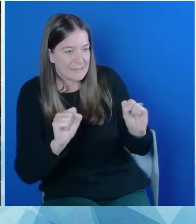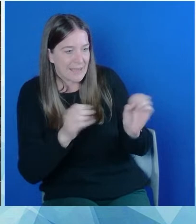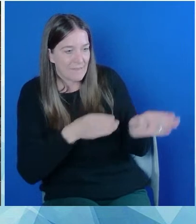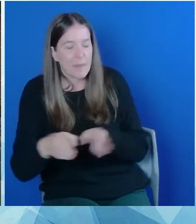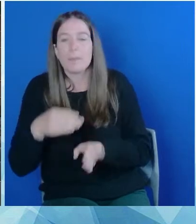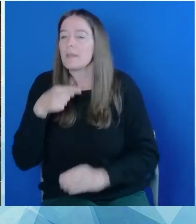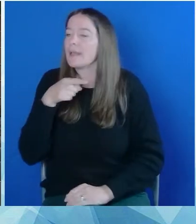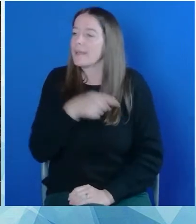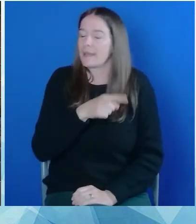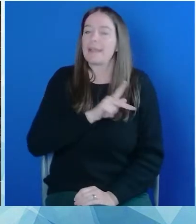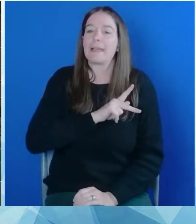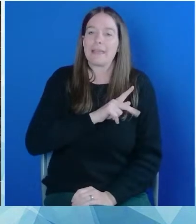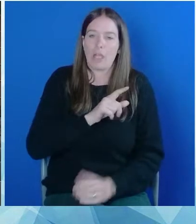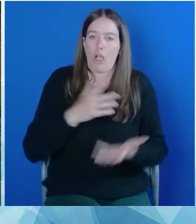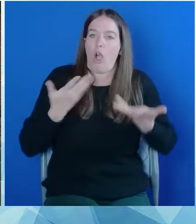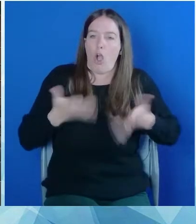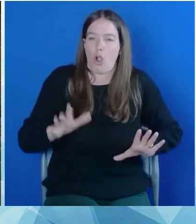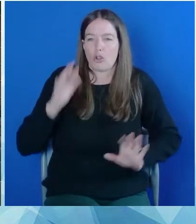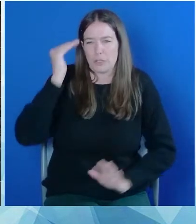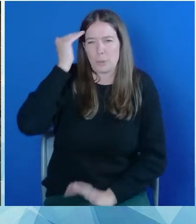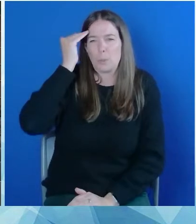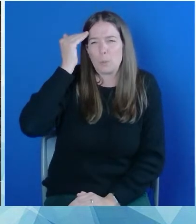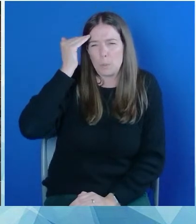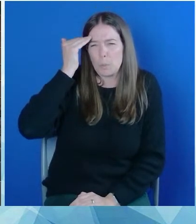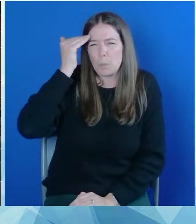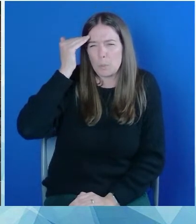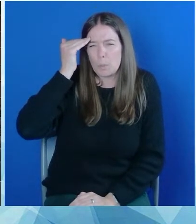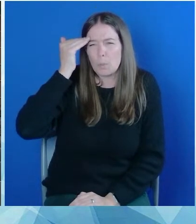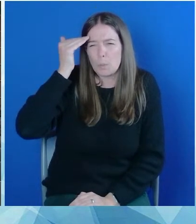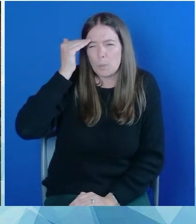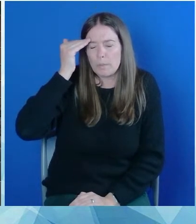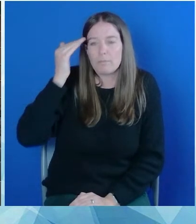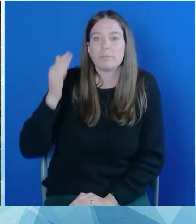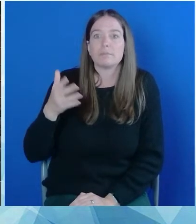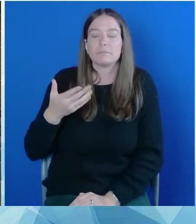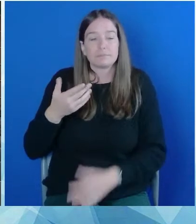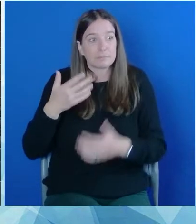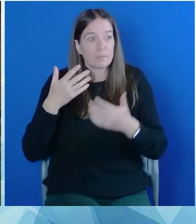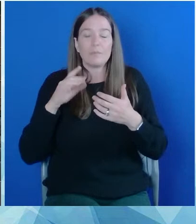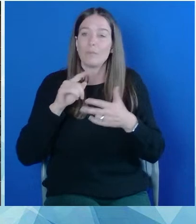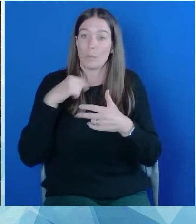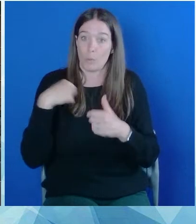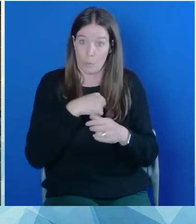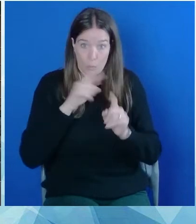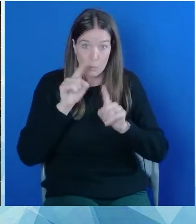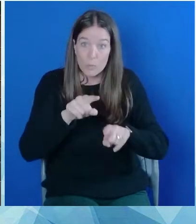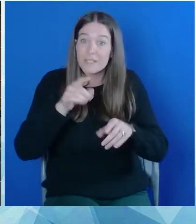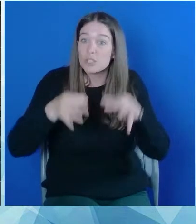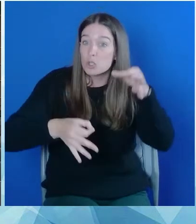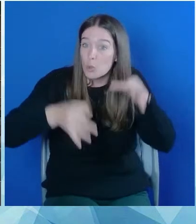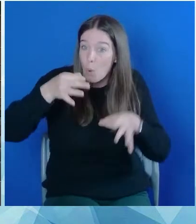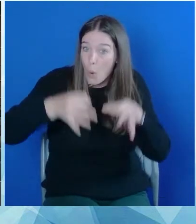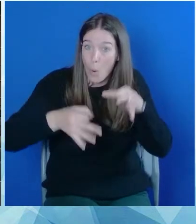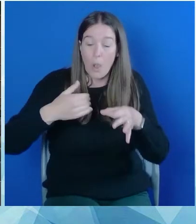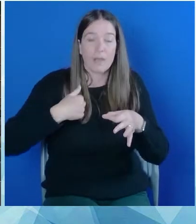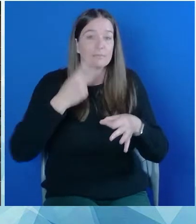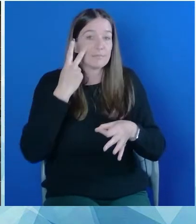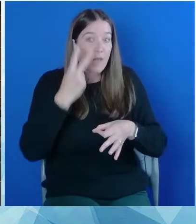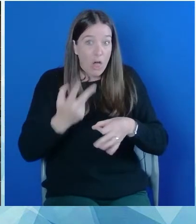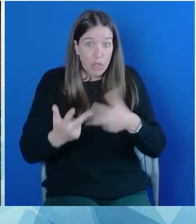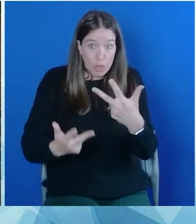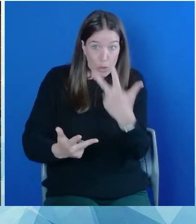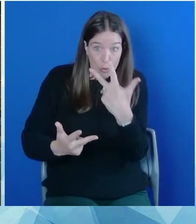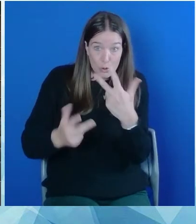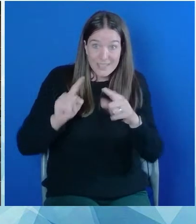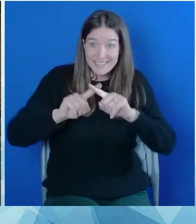see judges and get injunctions against harassment. All 3 were granted by different judges in different courthouses who see it as necessary